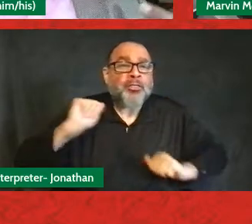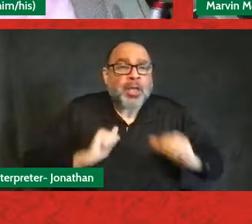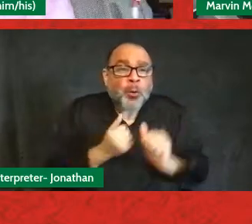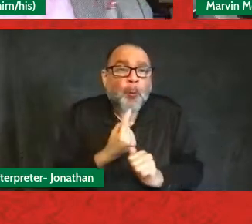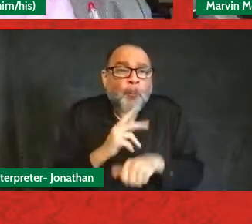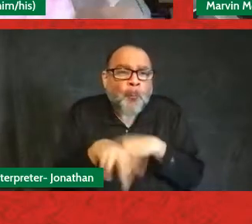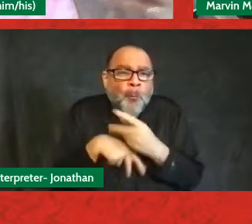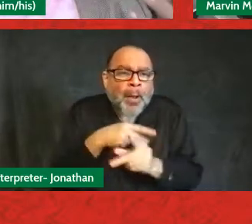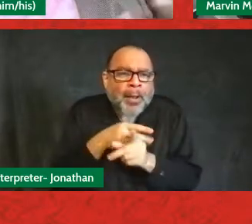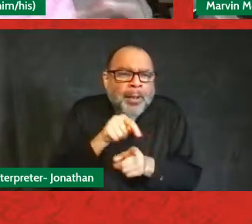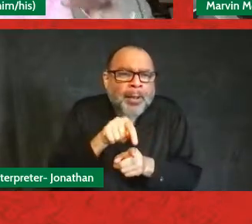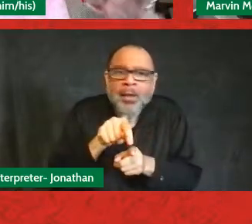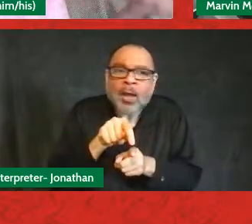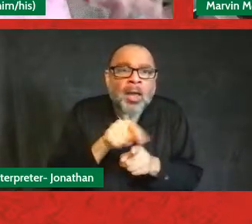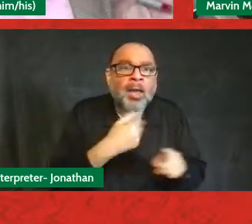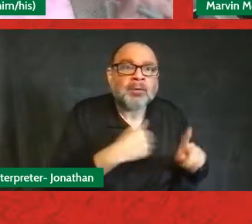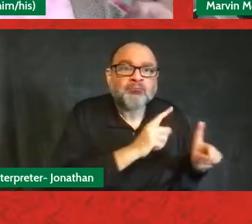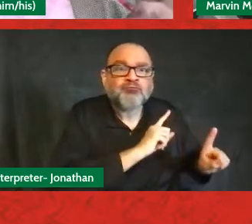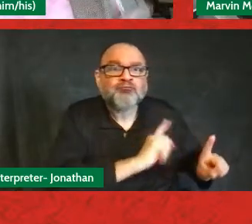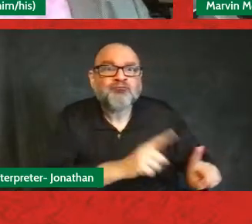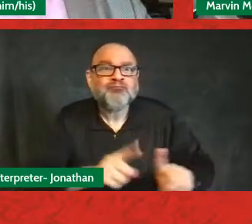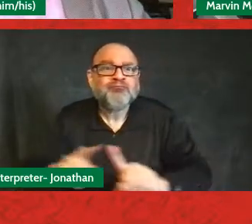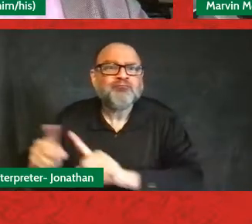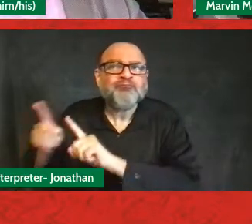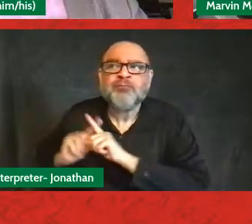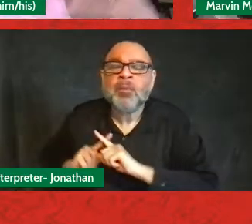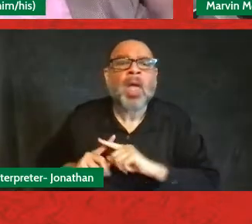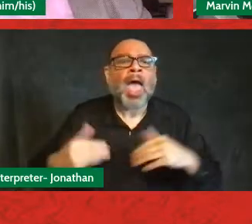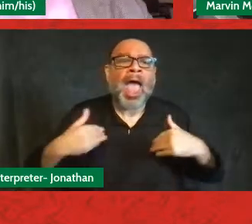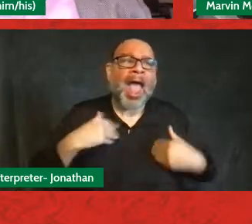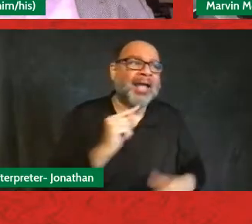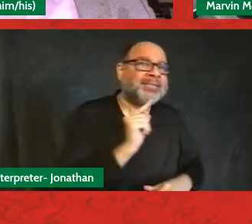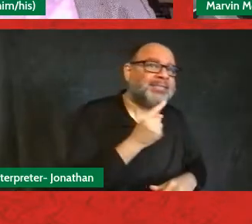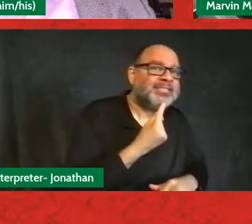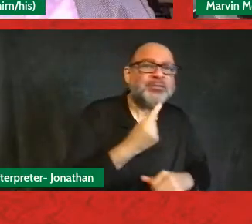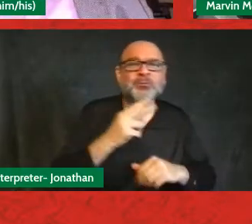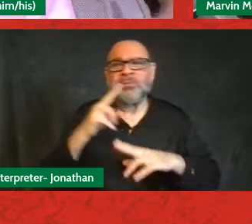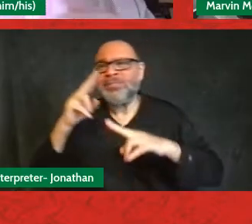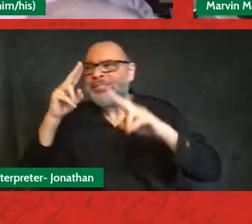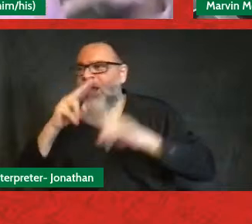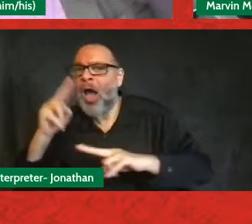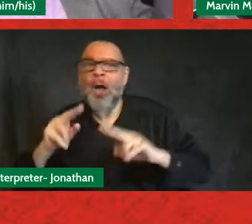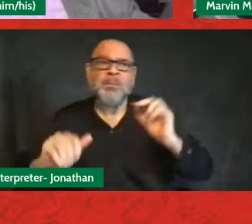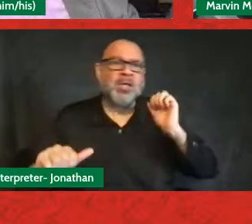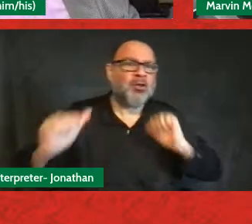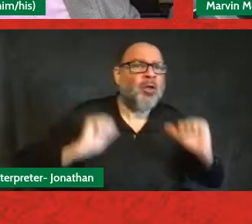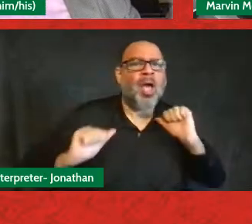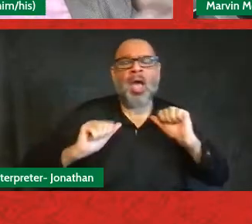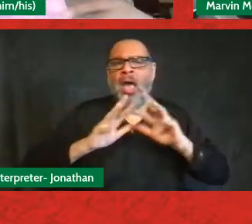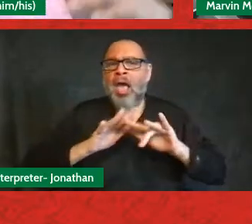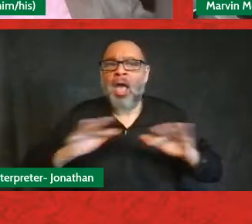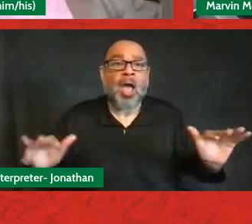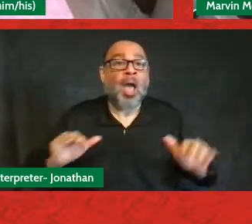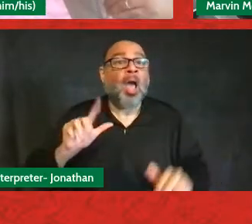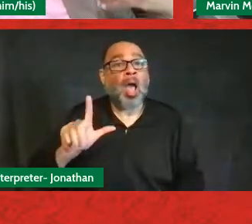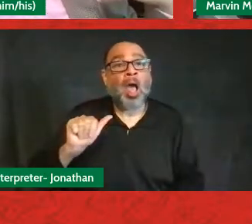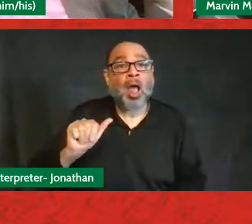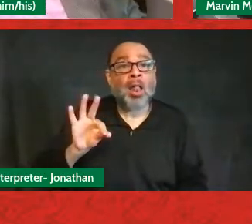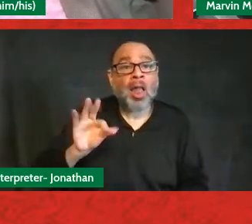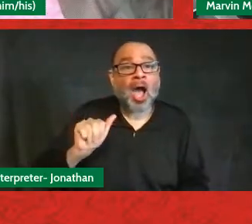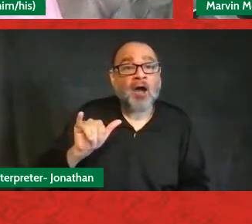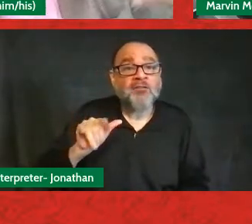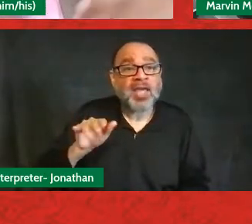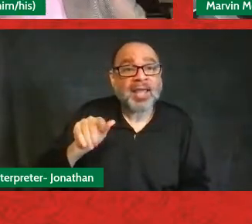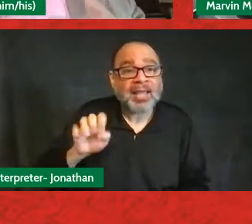the music. There was space for the dance. There was space for the serious stuff. And Lafayette Players, who starts out only doing plays from